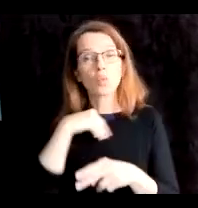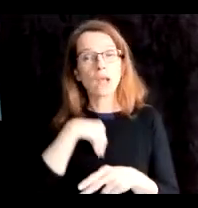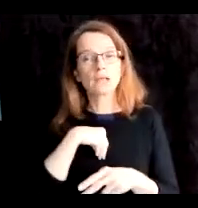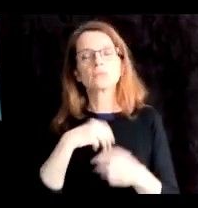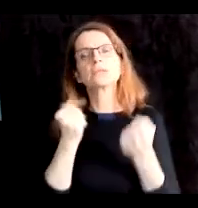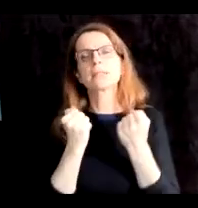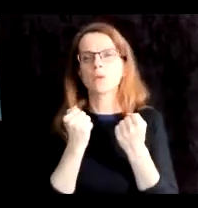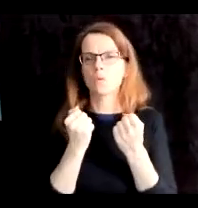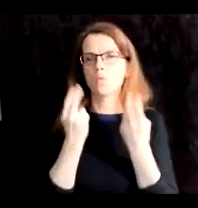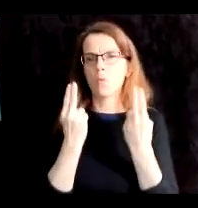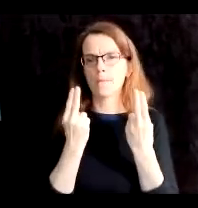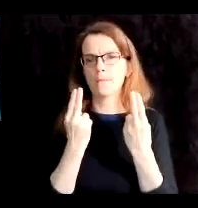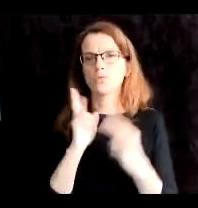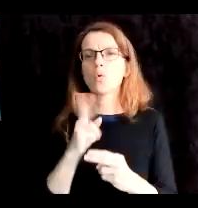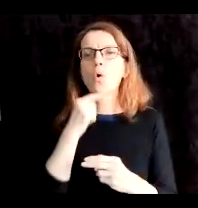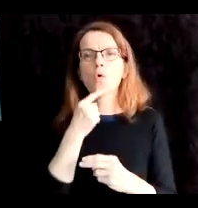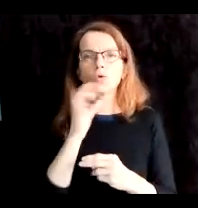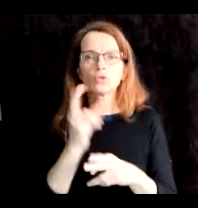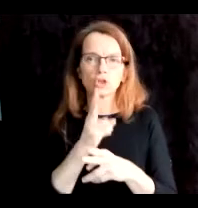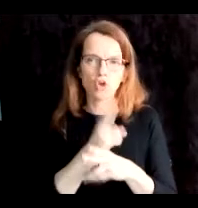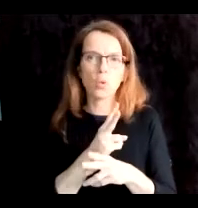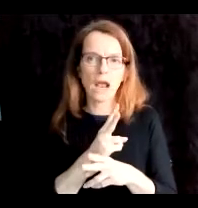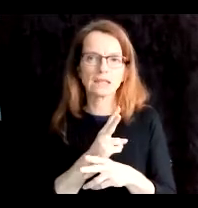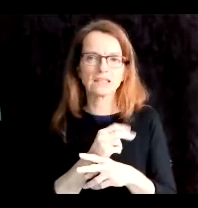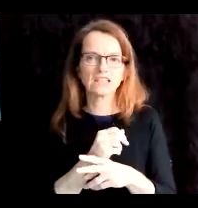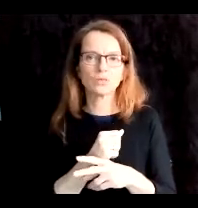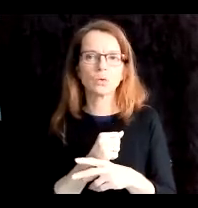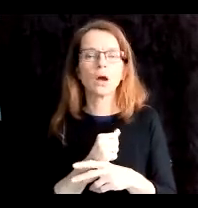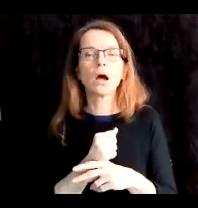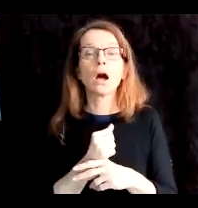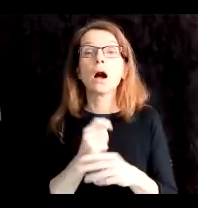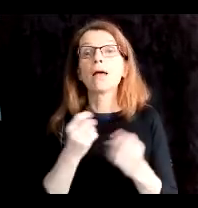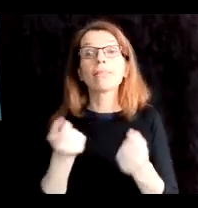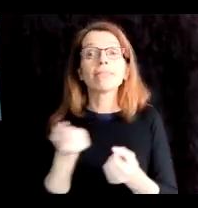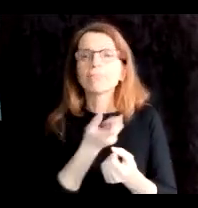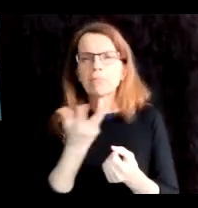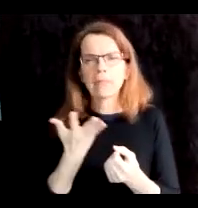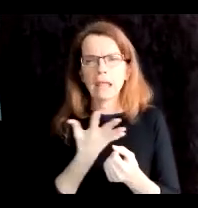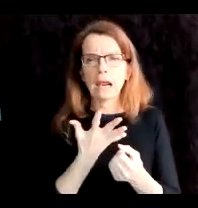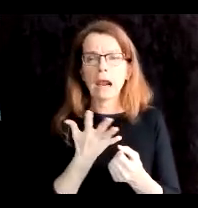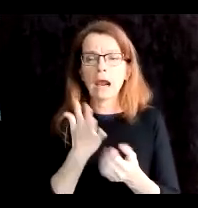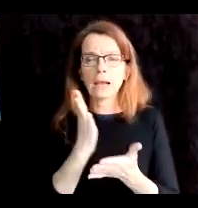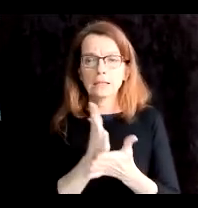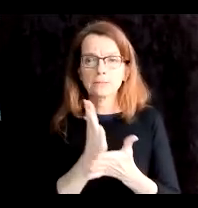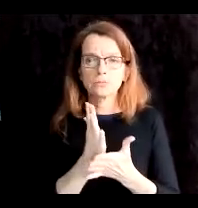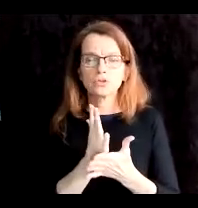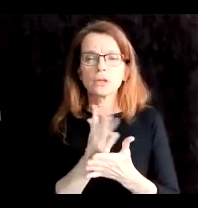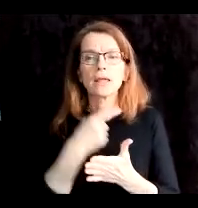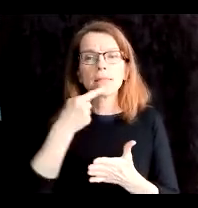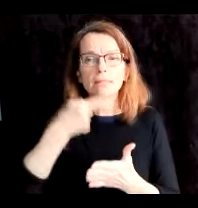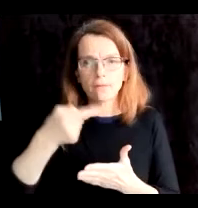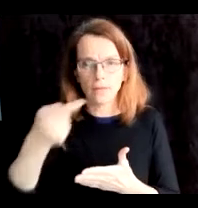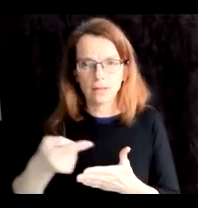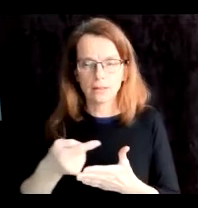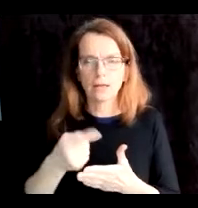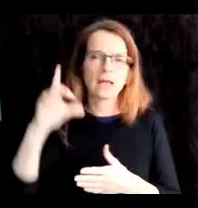citizenship? Well, I have listed here a few of them. The course of globalization, of course, and when we say globalization, we can